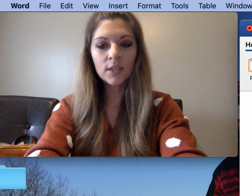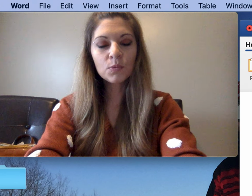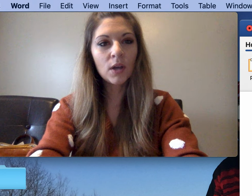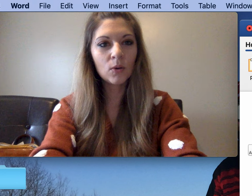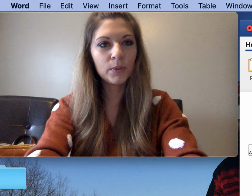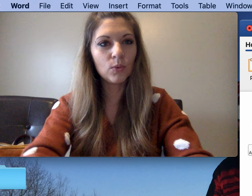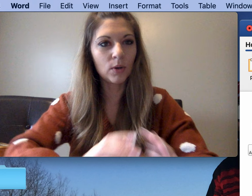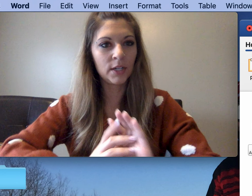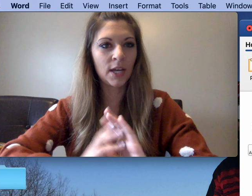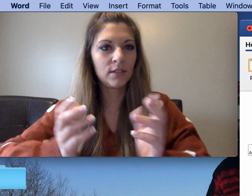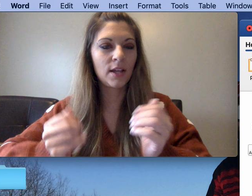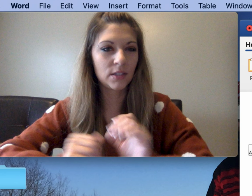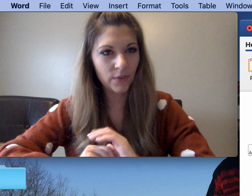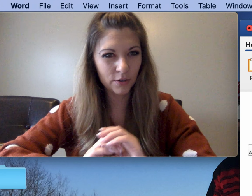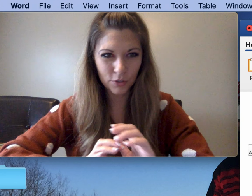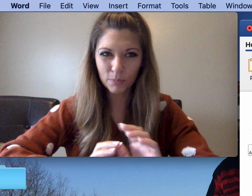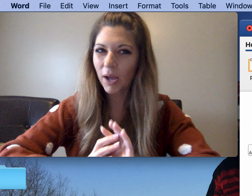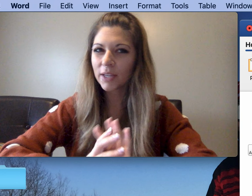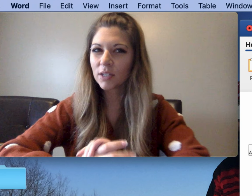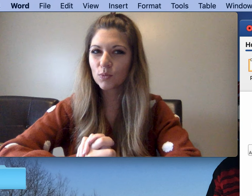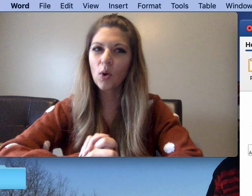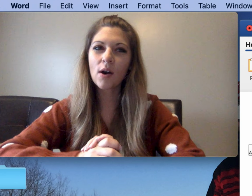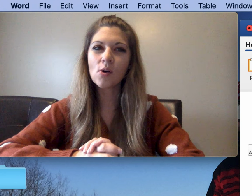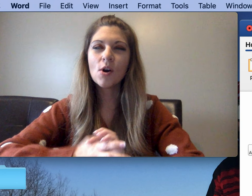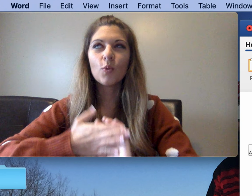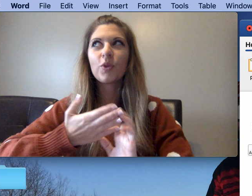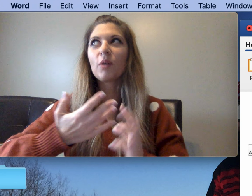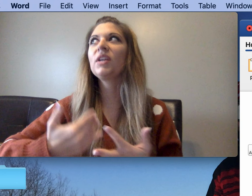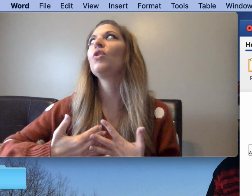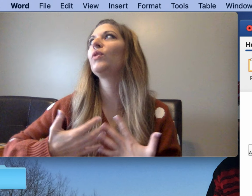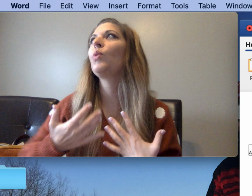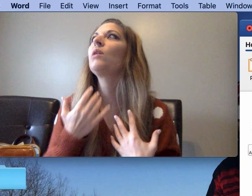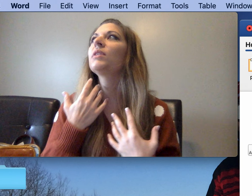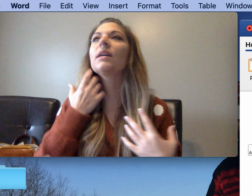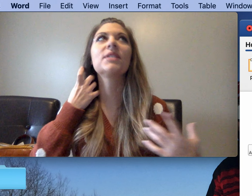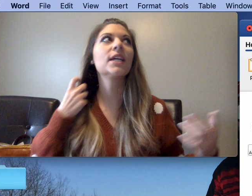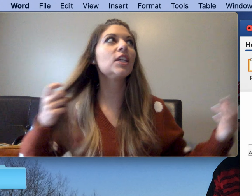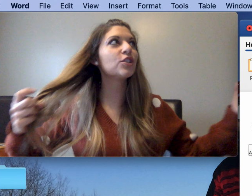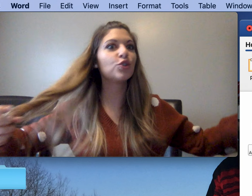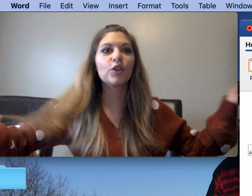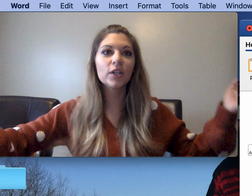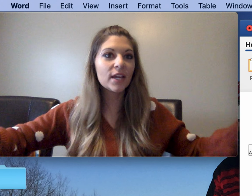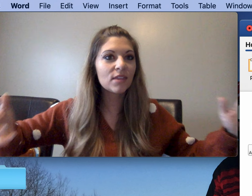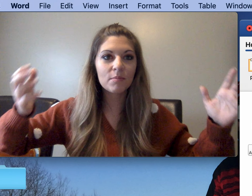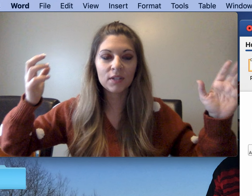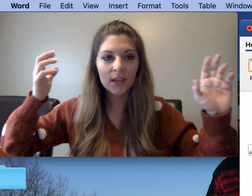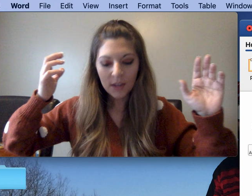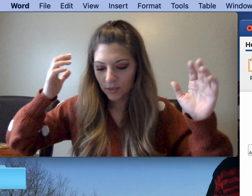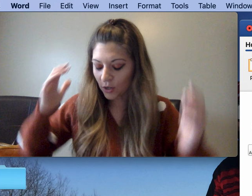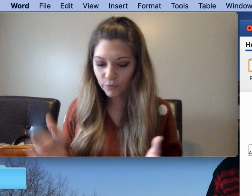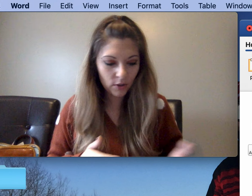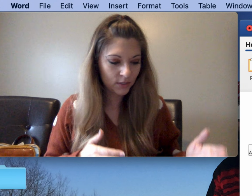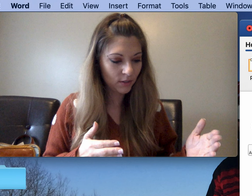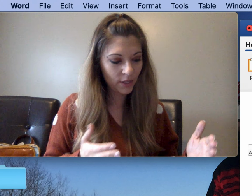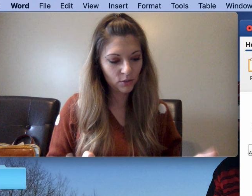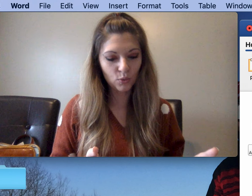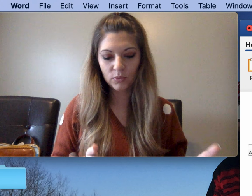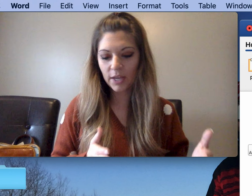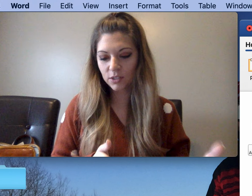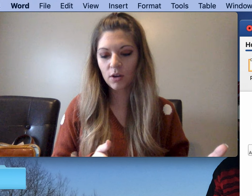And this will help you organize classifiers in your mind as well, without being overwhelmed. Like I'm saying, yes, you can create them, and they don't fall